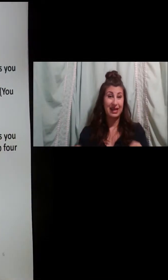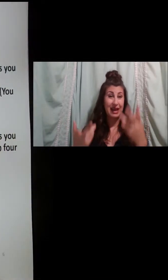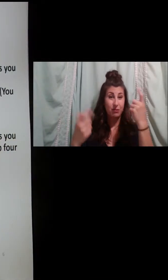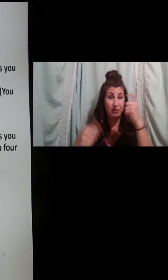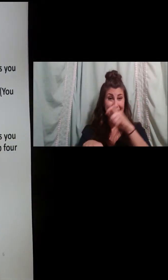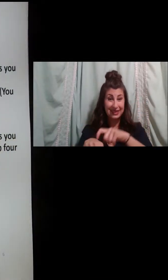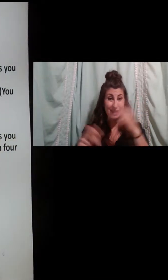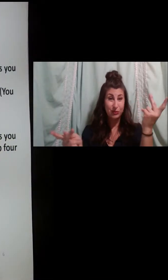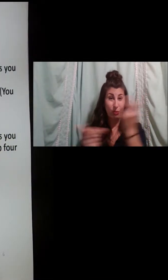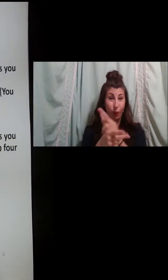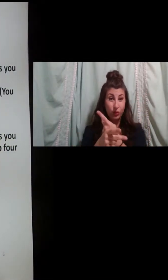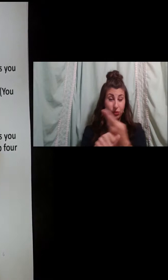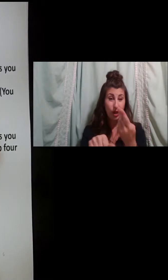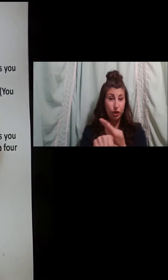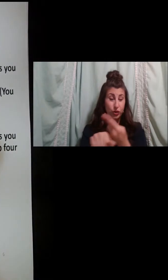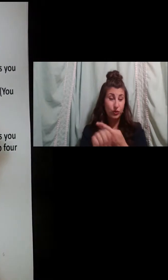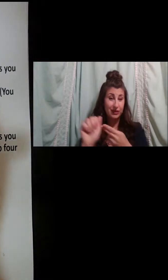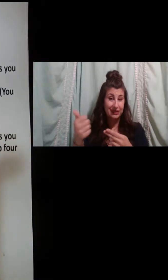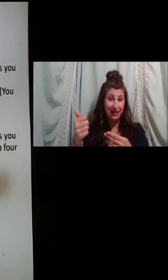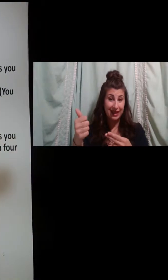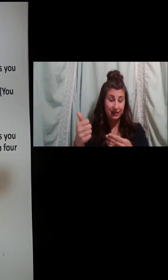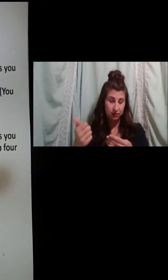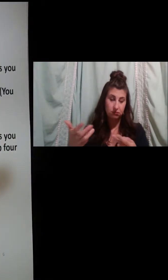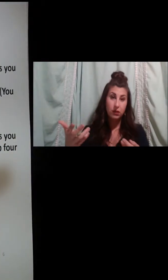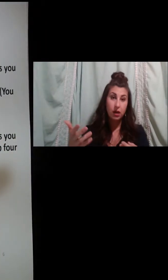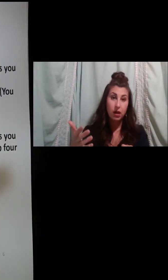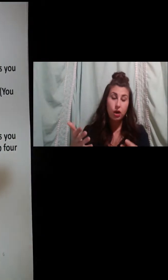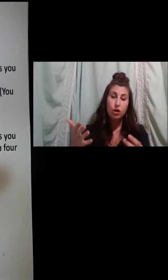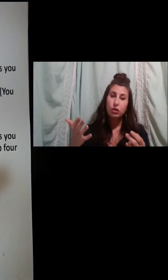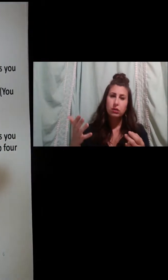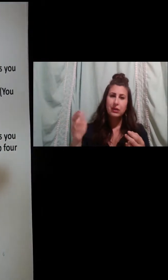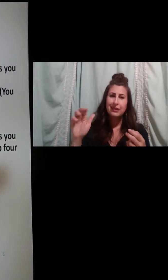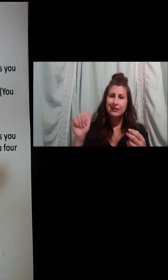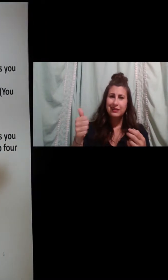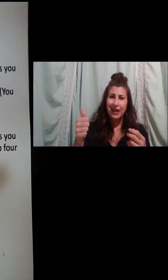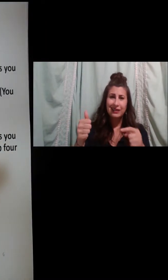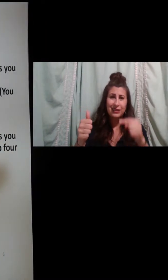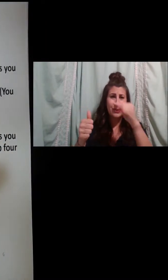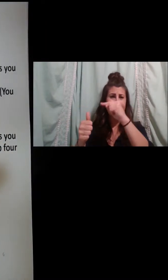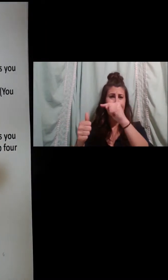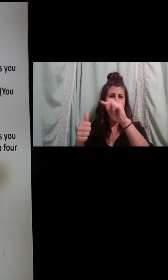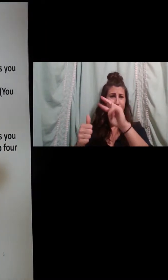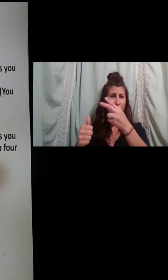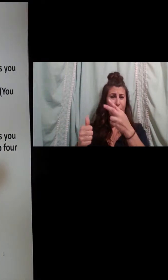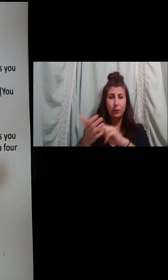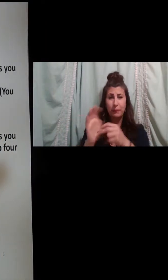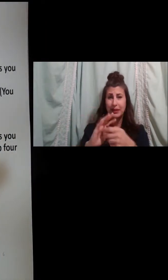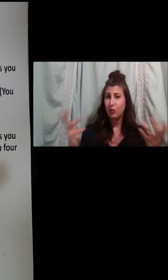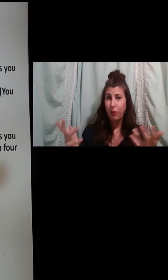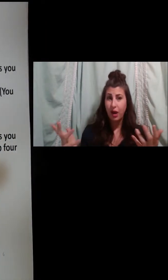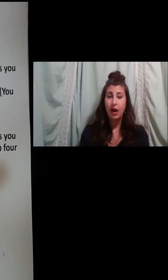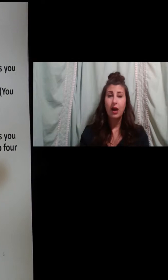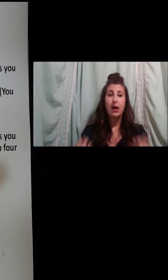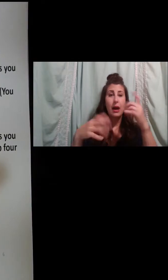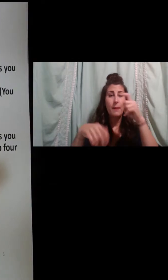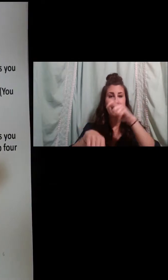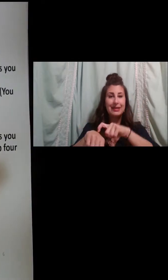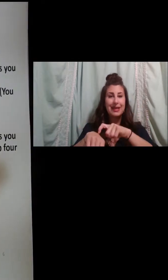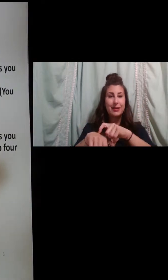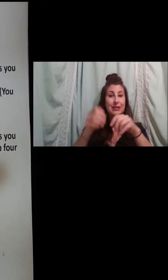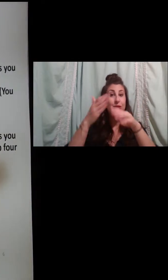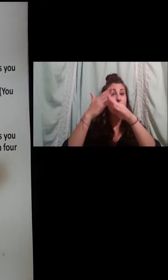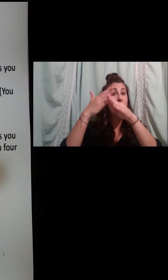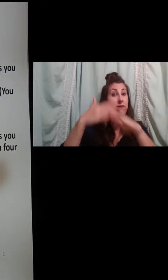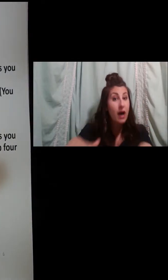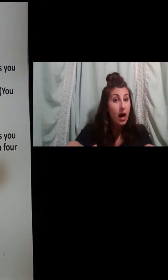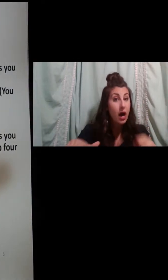times you multiply by 10, then 10 to the negative 2 means how many times you